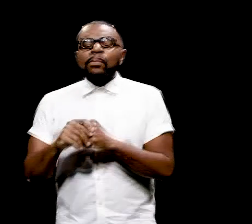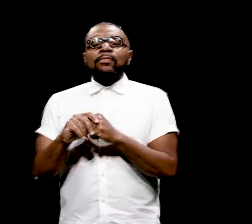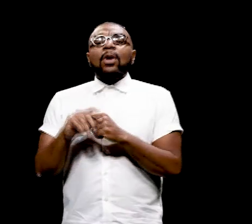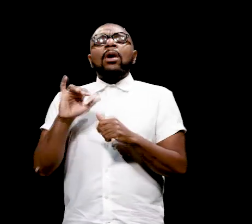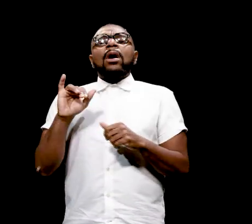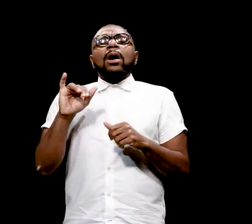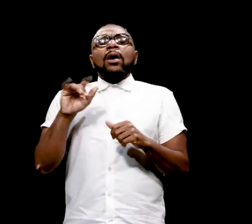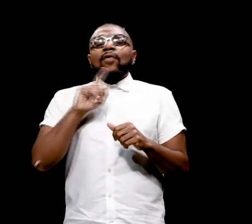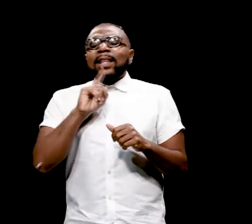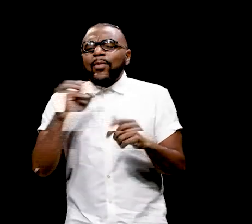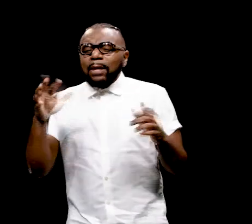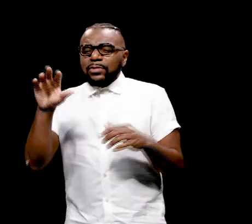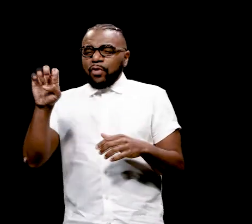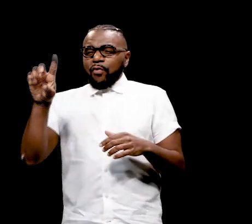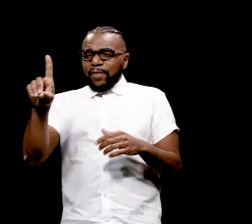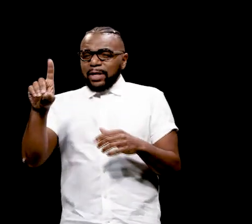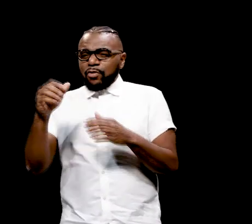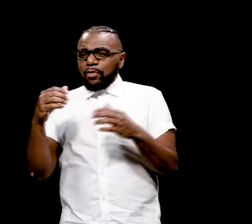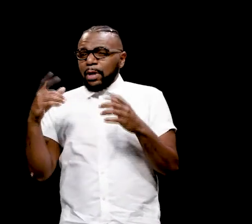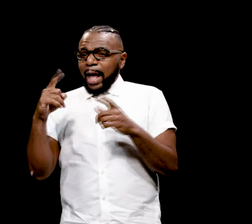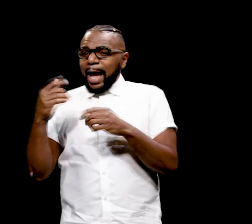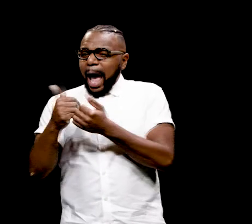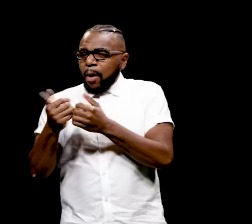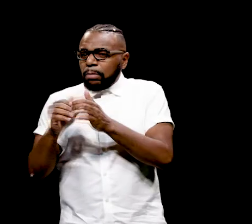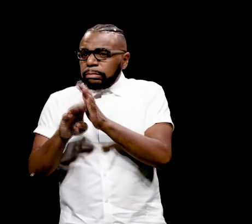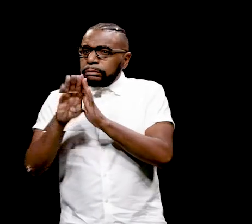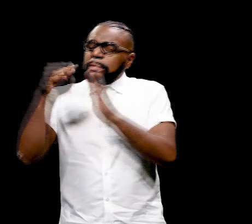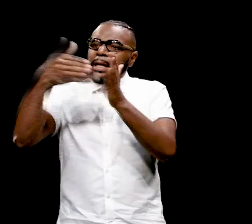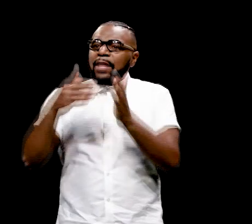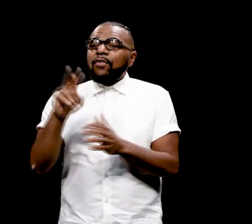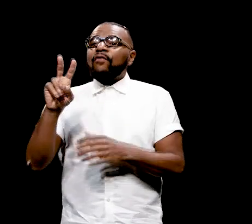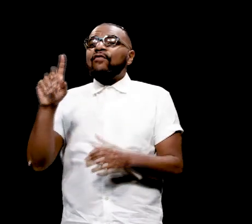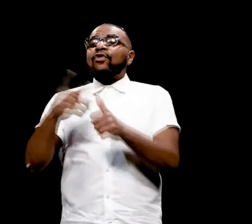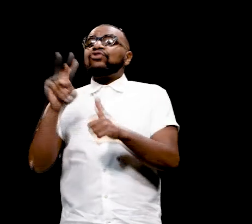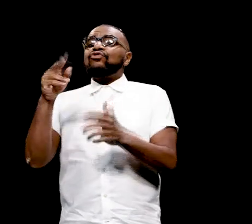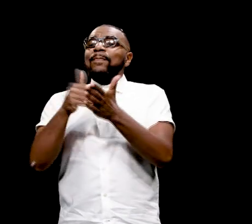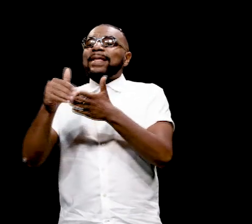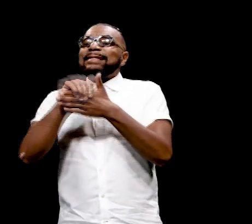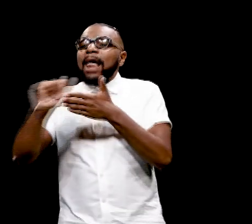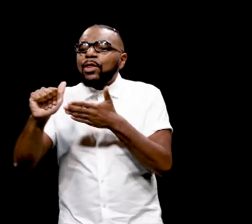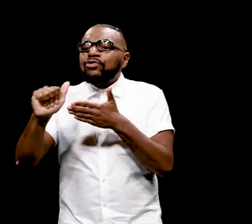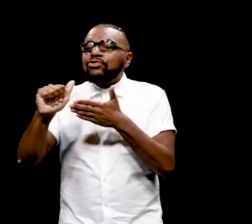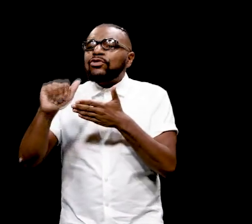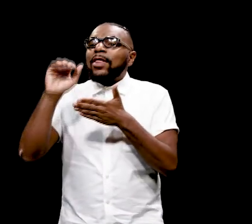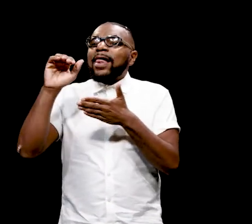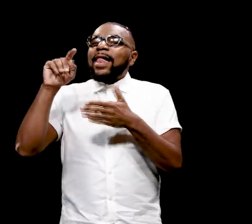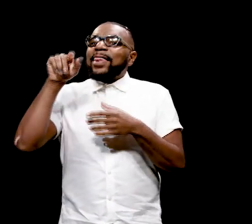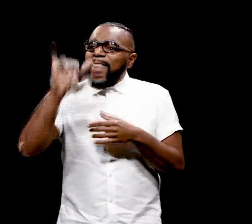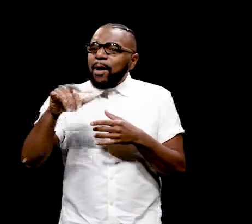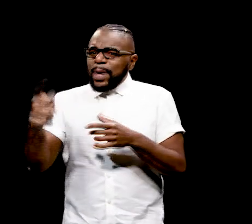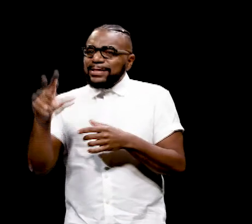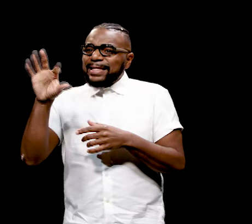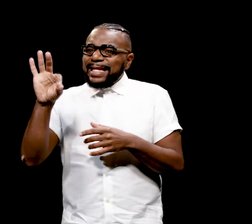And then when it comes even to COVID recovery, the first $2 million that went out the door to small businesses, 90% went to